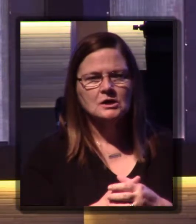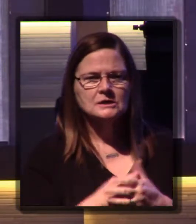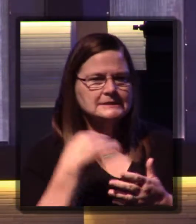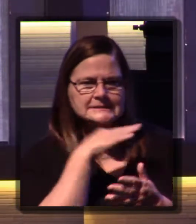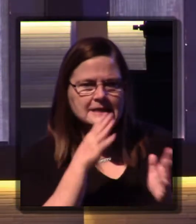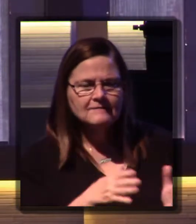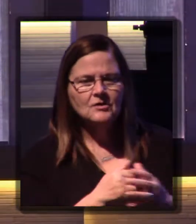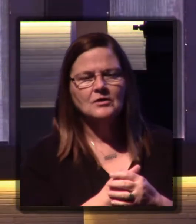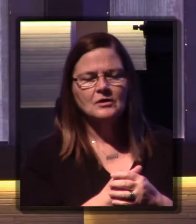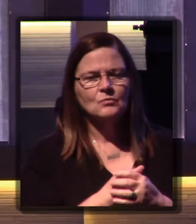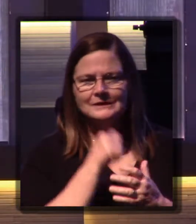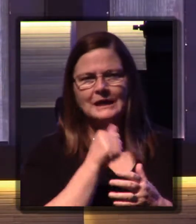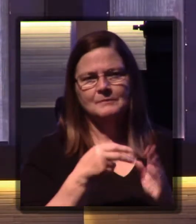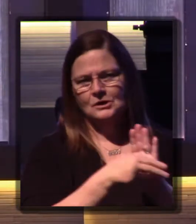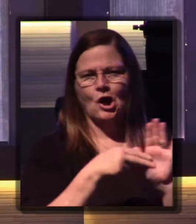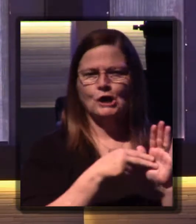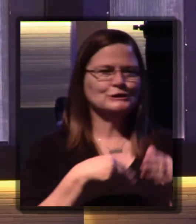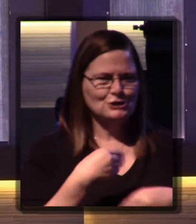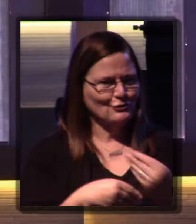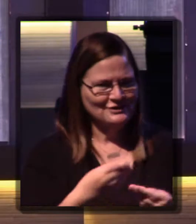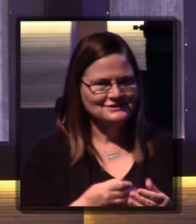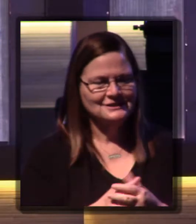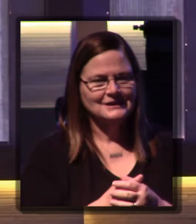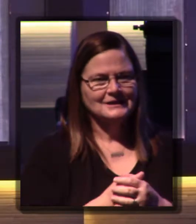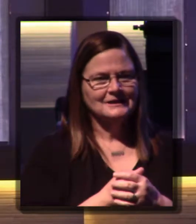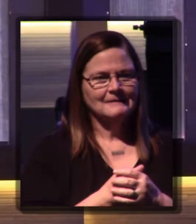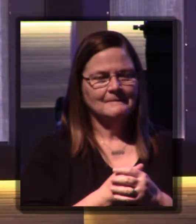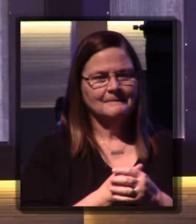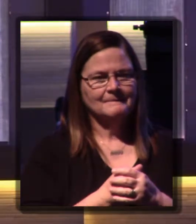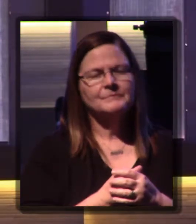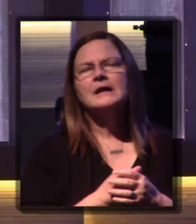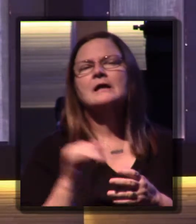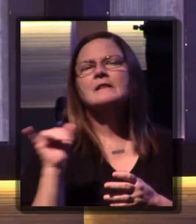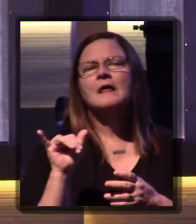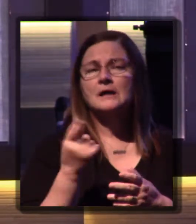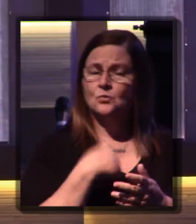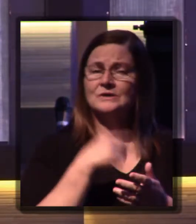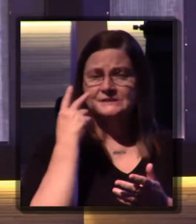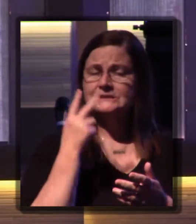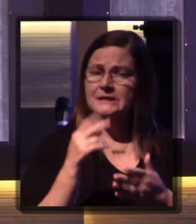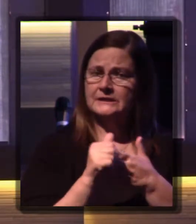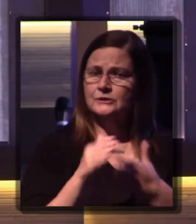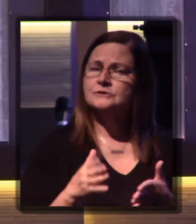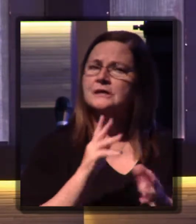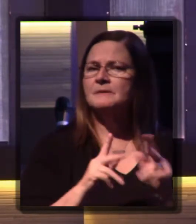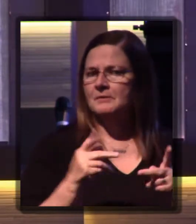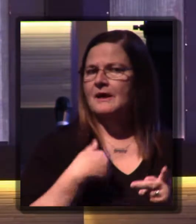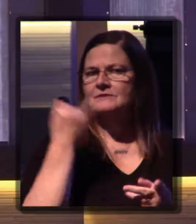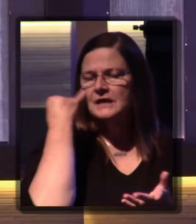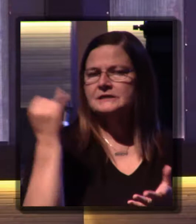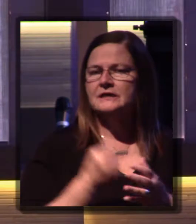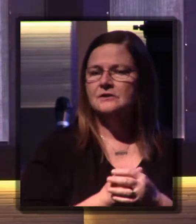translation, be spoken of as generous. In other words, like we look at leaders and people have